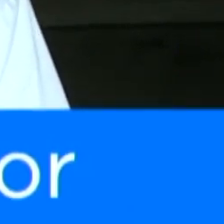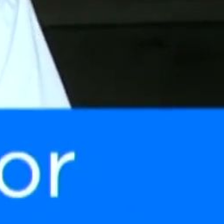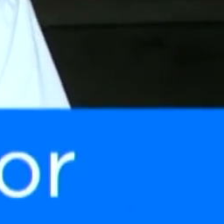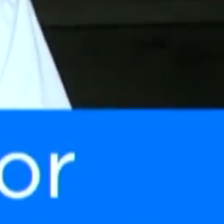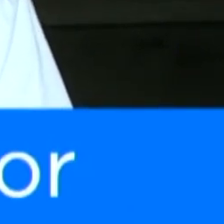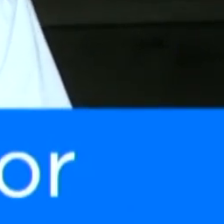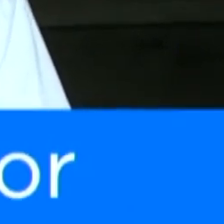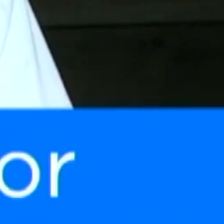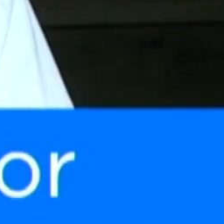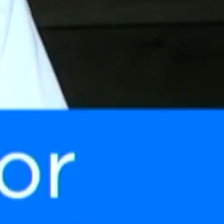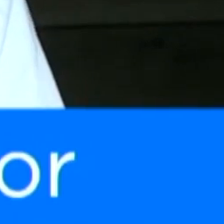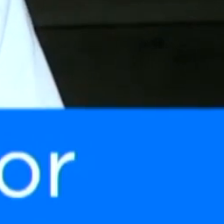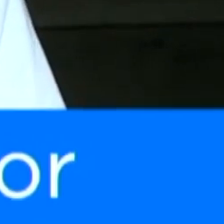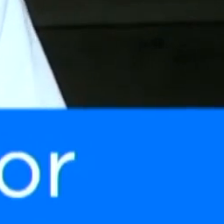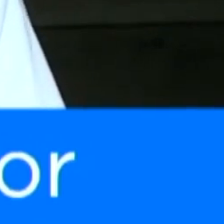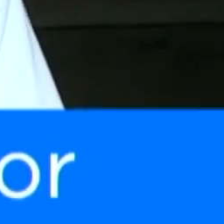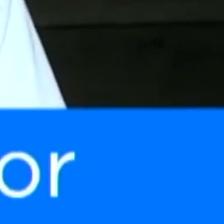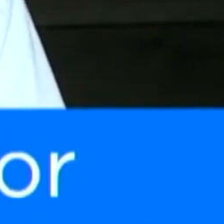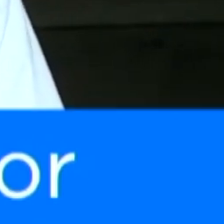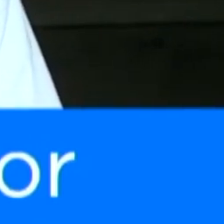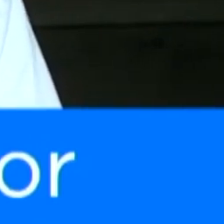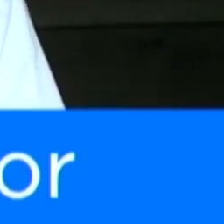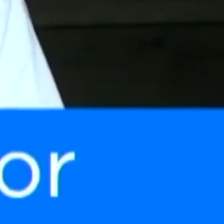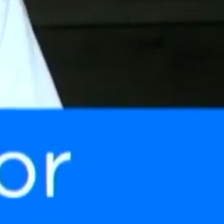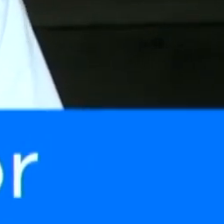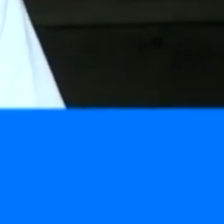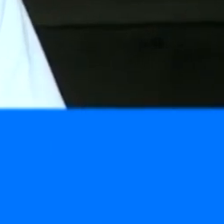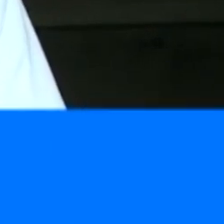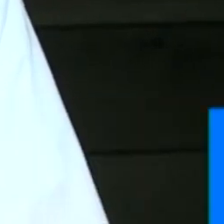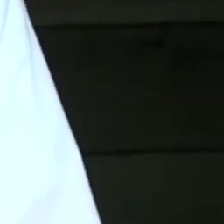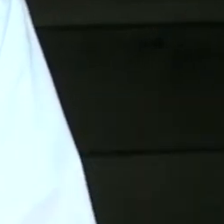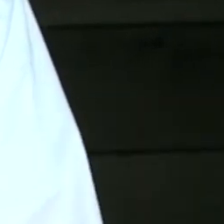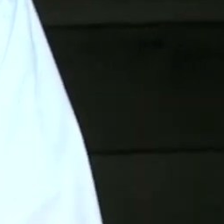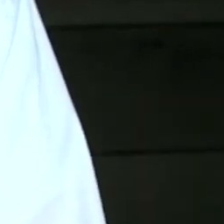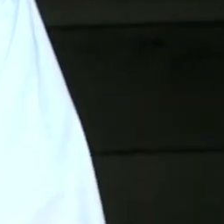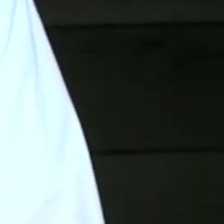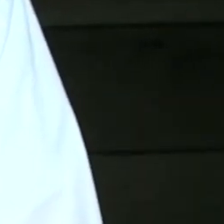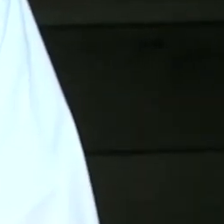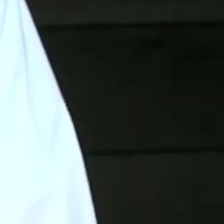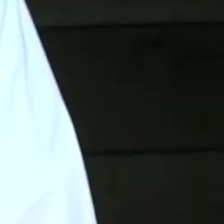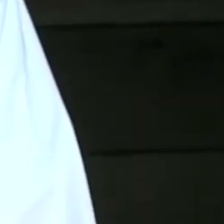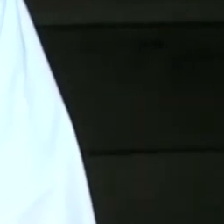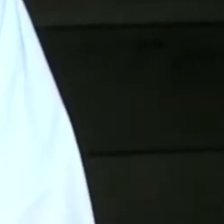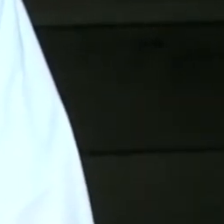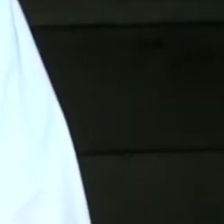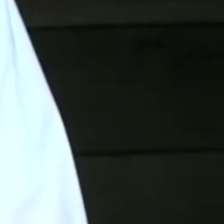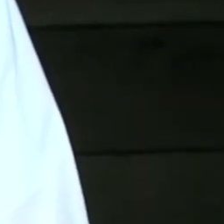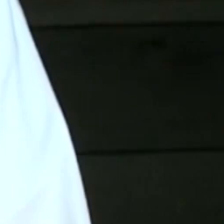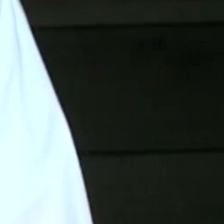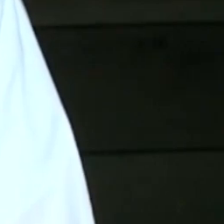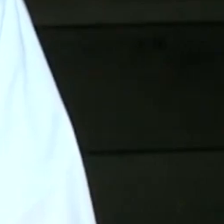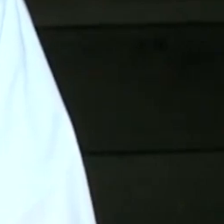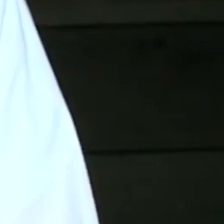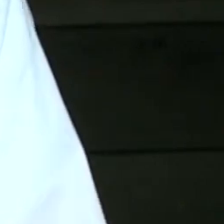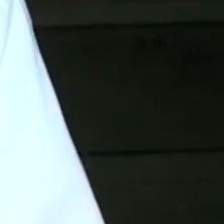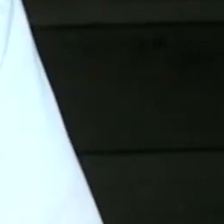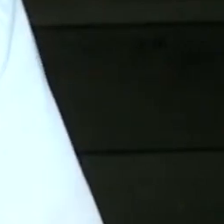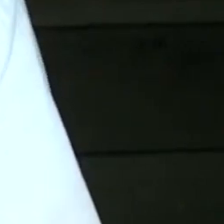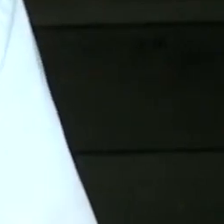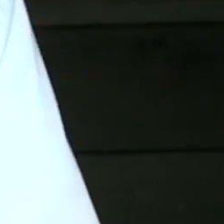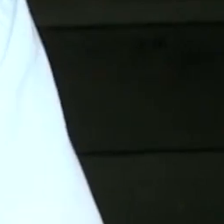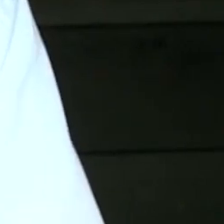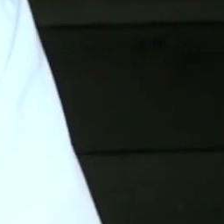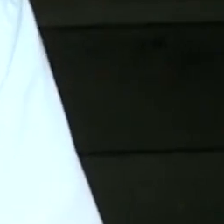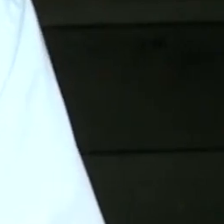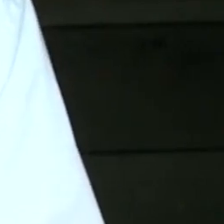today. I hope while you got to sing with God's people and hear his word preached, you were moved and touched by the Holy Spirit. Maybe while